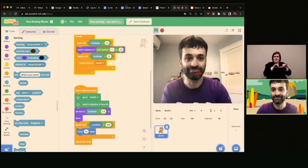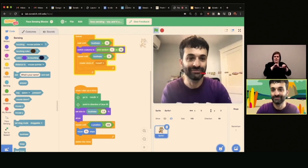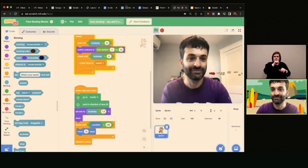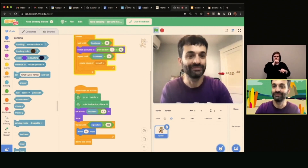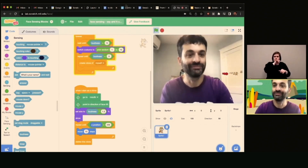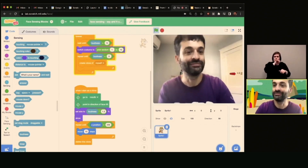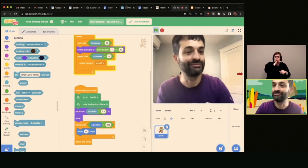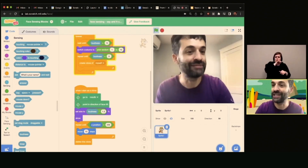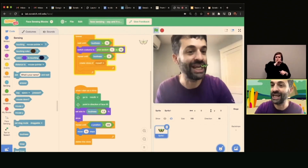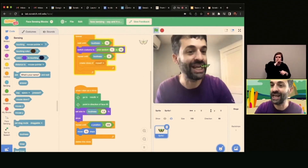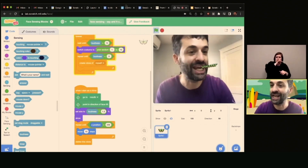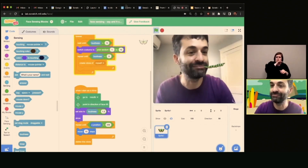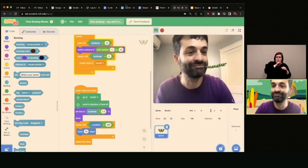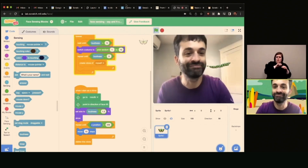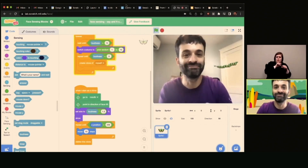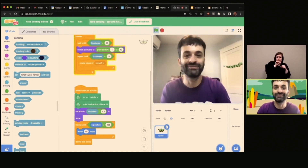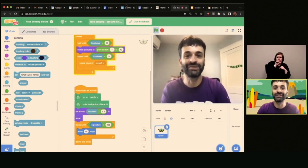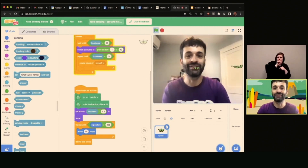a